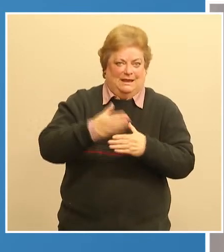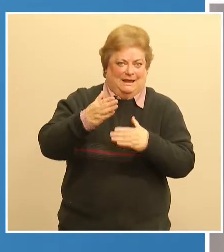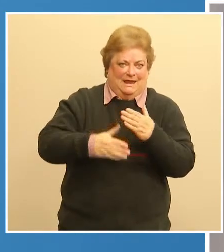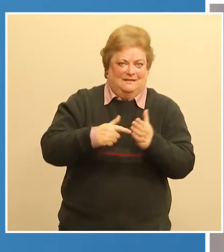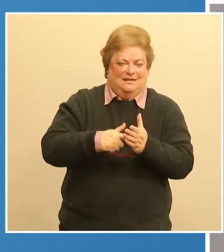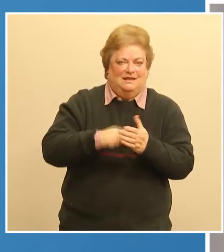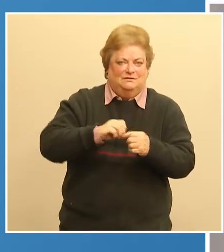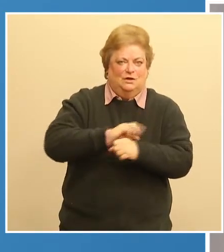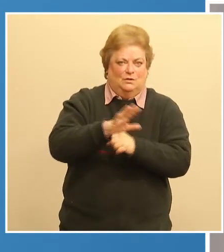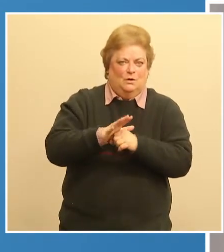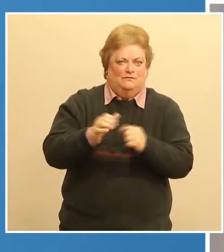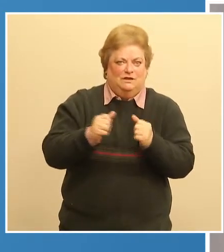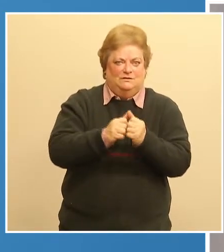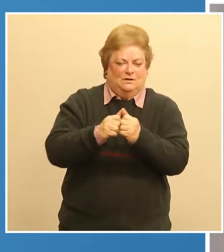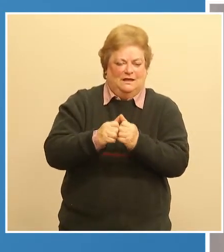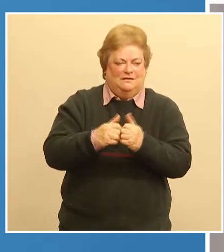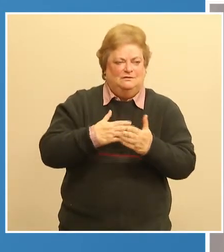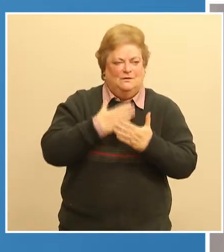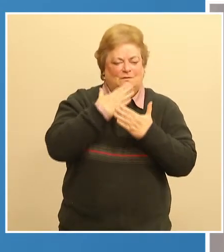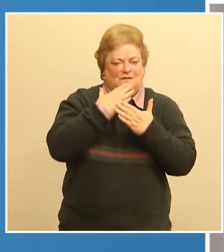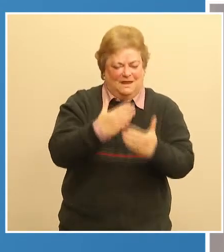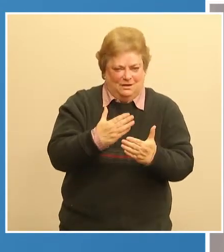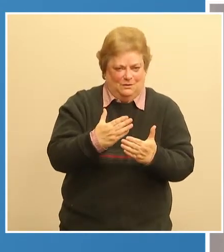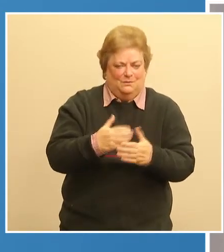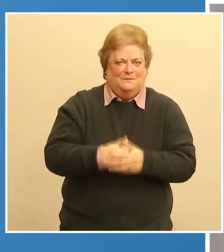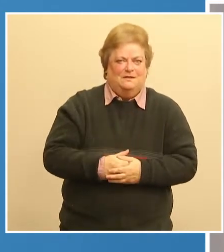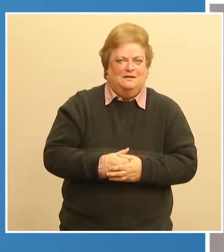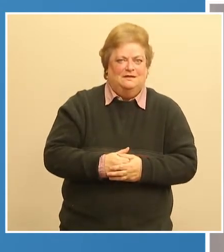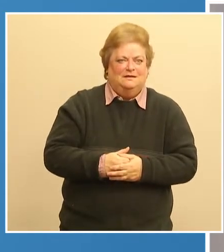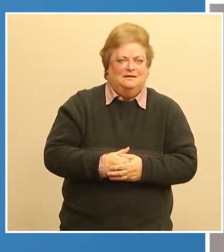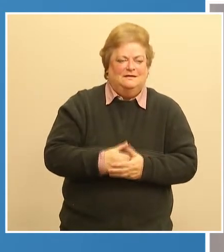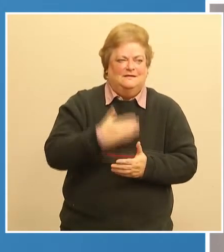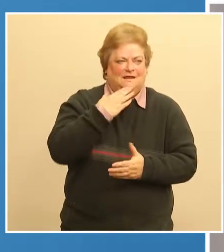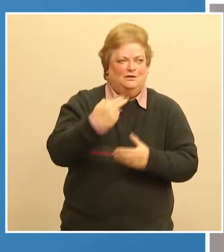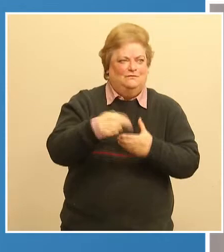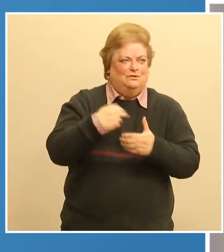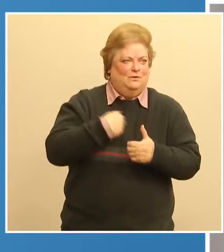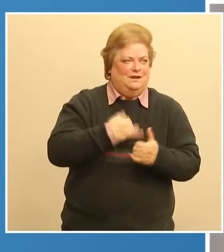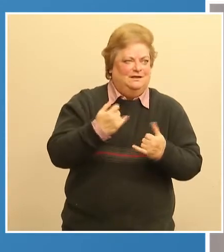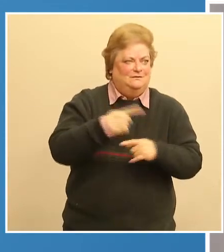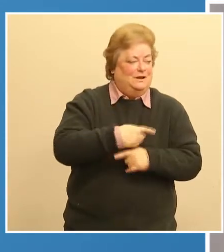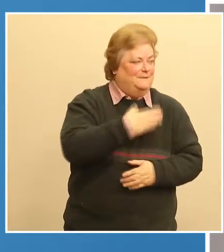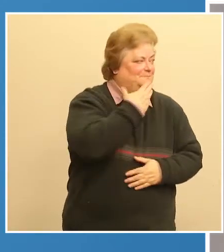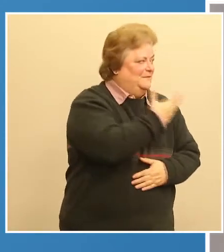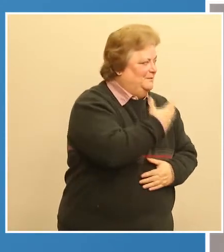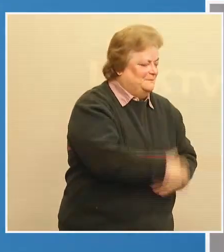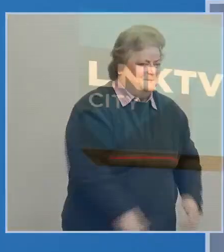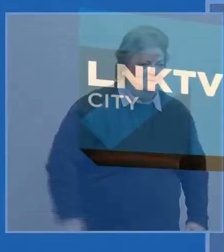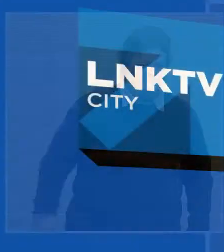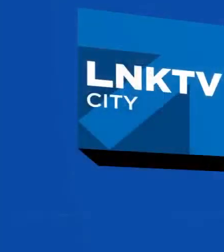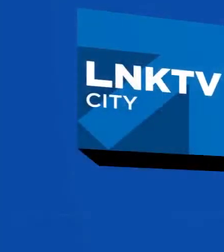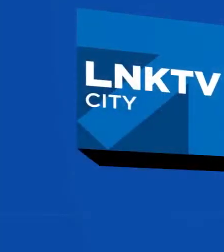together. Thank you for your willingness to be part of the solution. And thank you today for tuning in. Thank you, Margie.